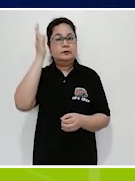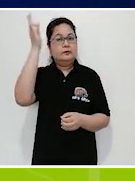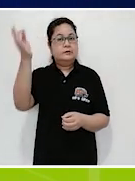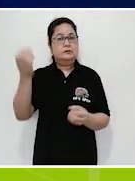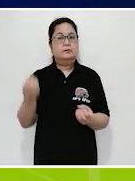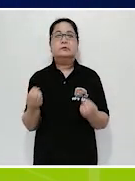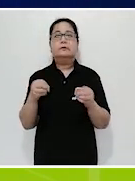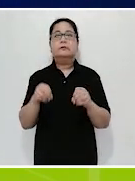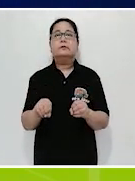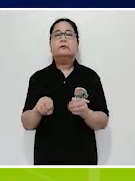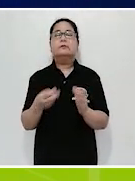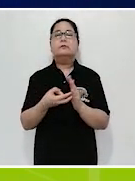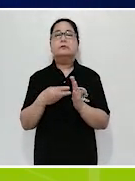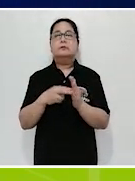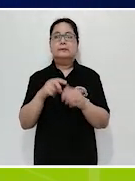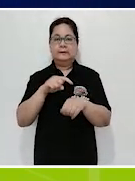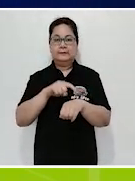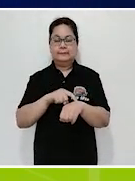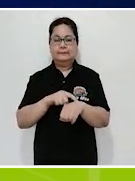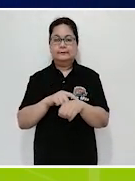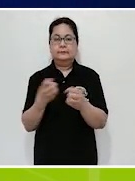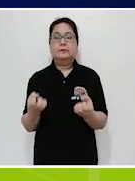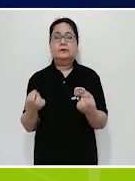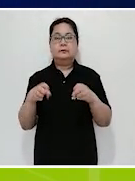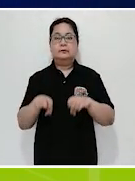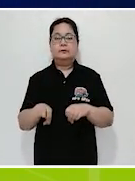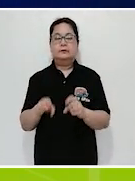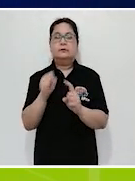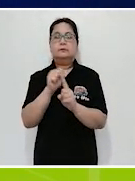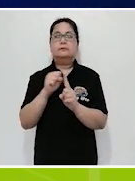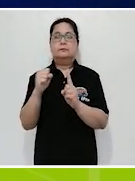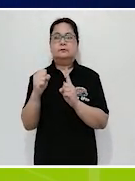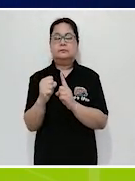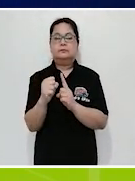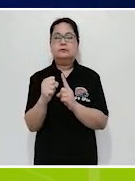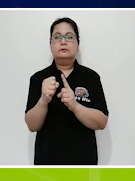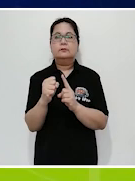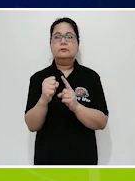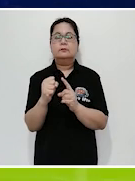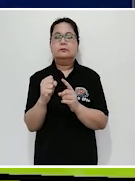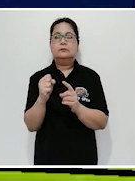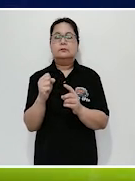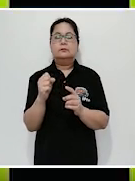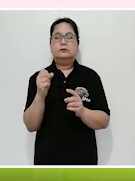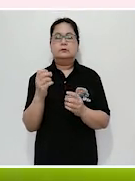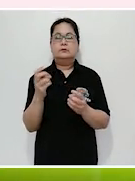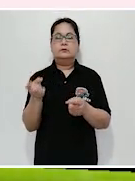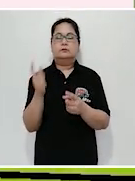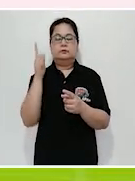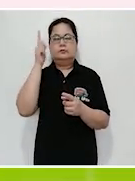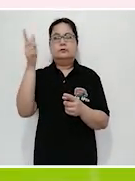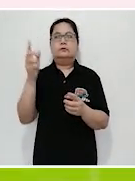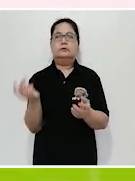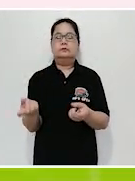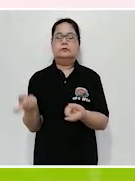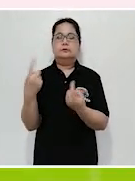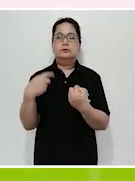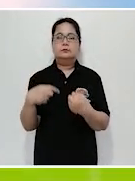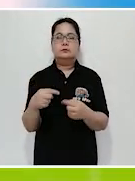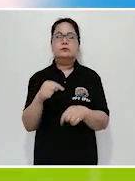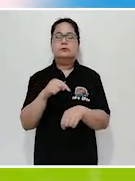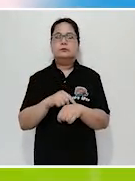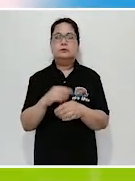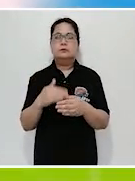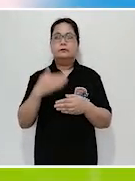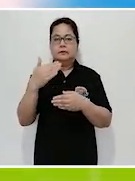Future occurrences refer to time, events, or situations that are yet to come. It is the period that